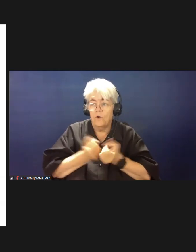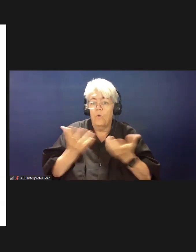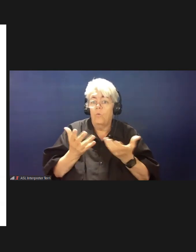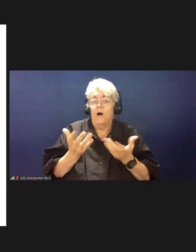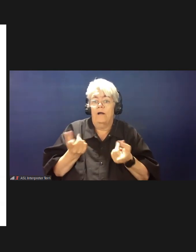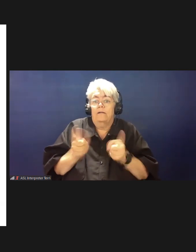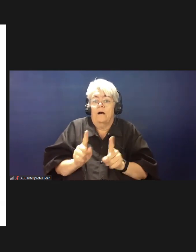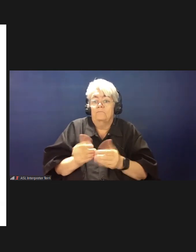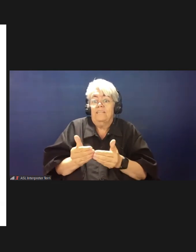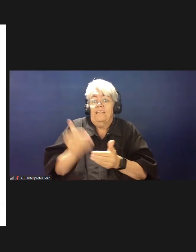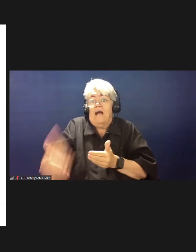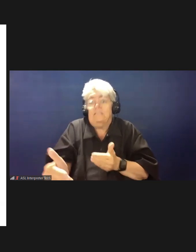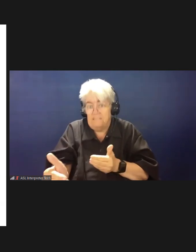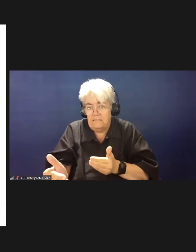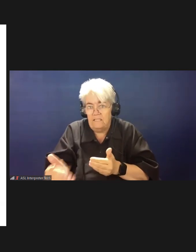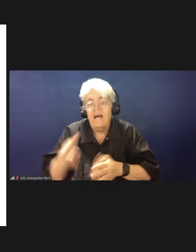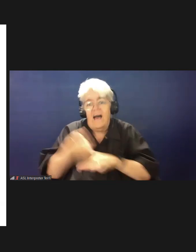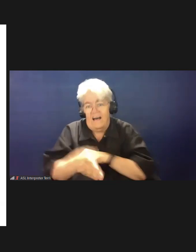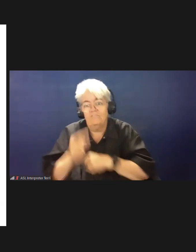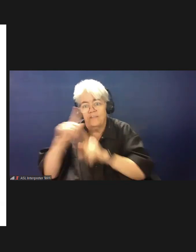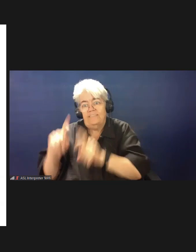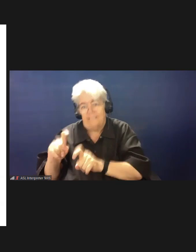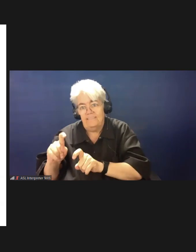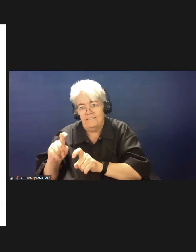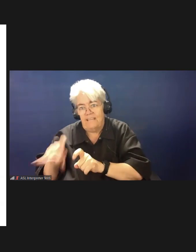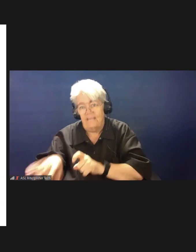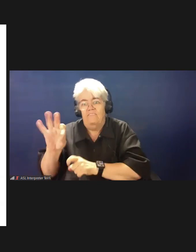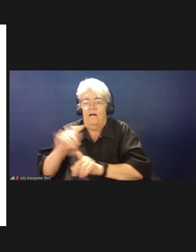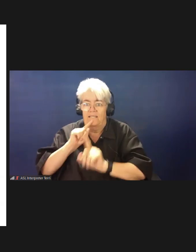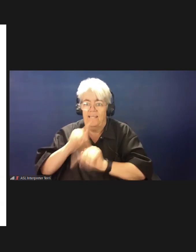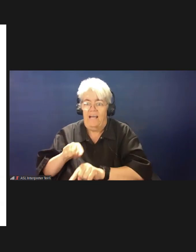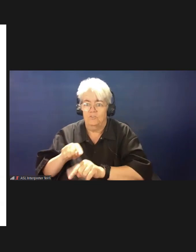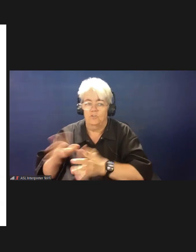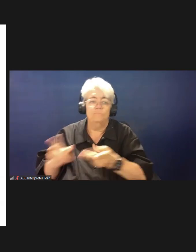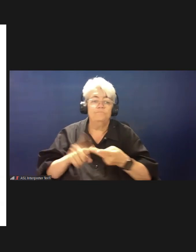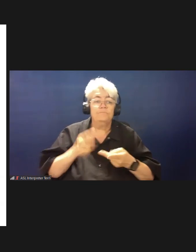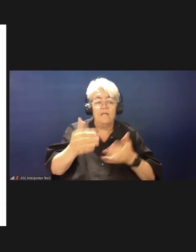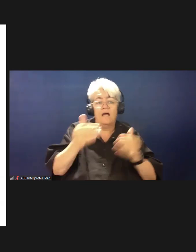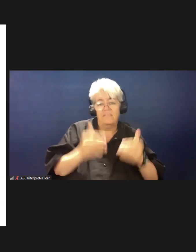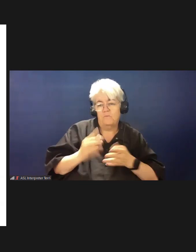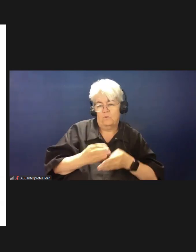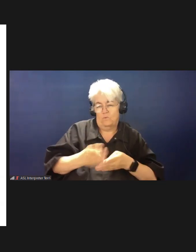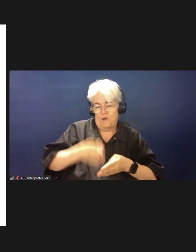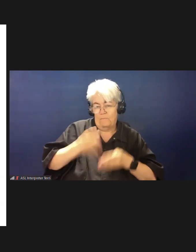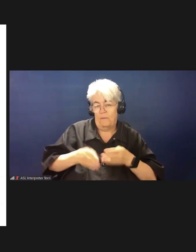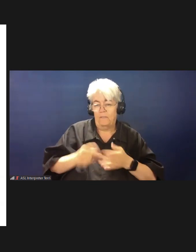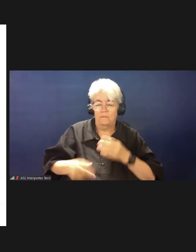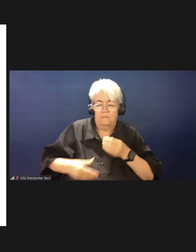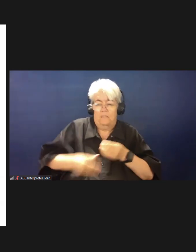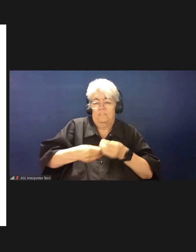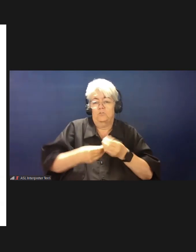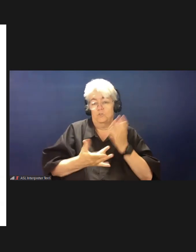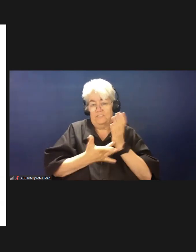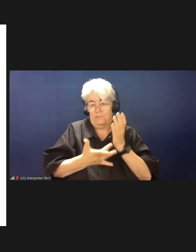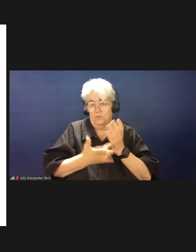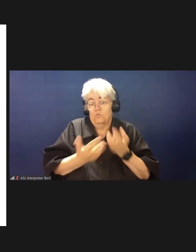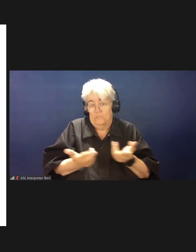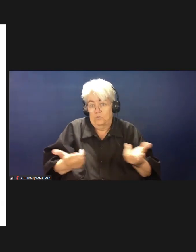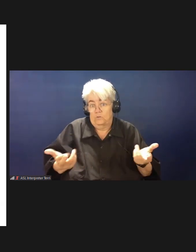to happen. And then we'll wrap up by taking a look at some of our additional resources that we have